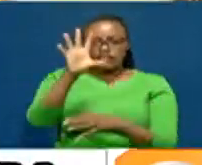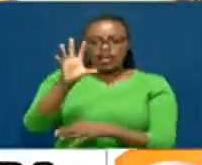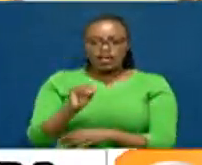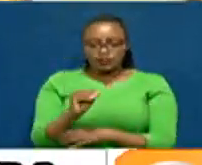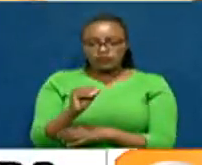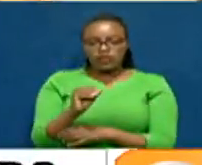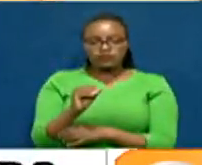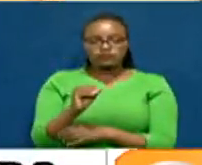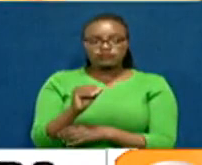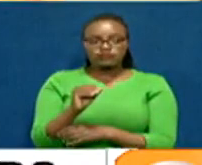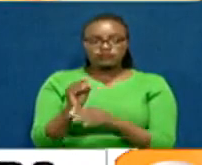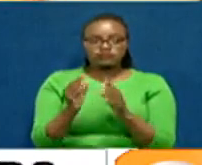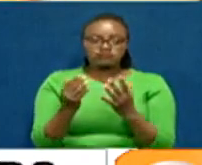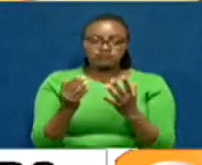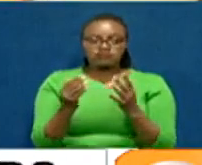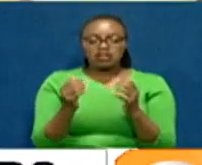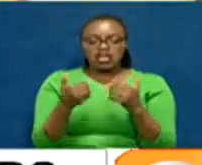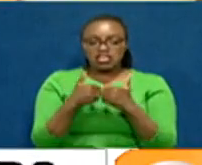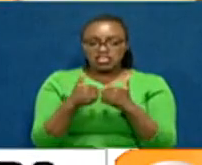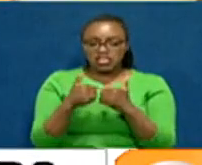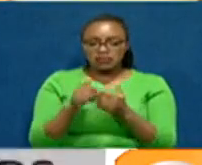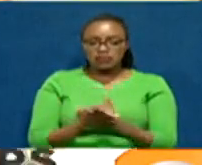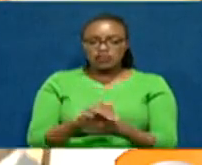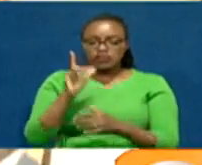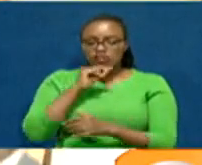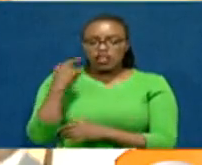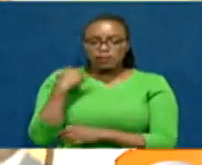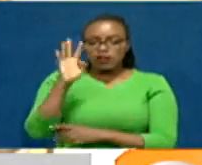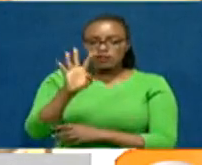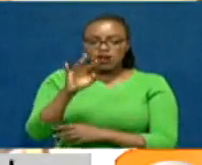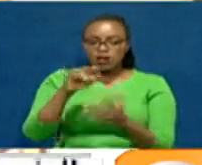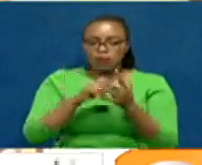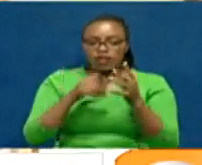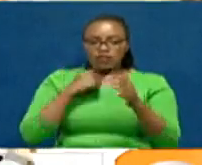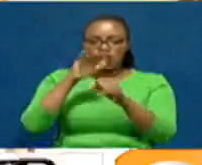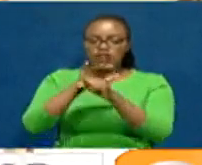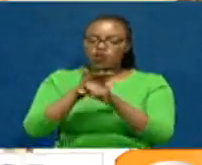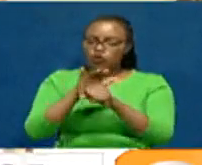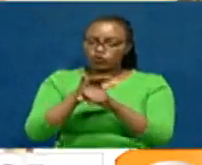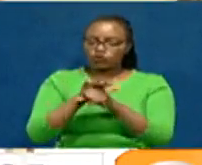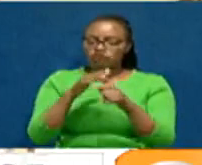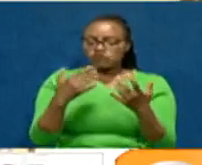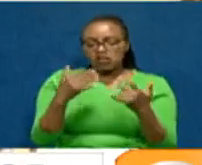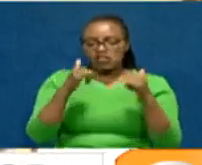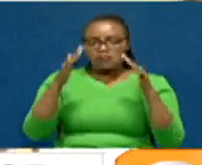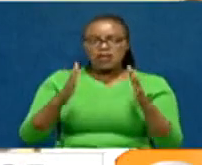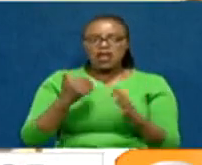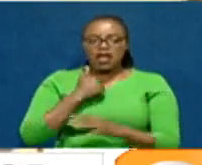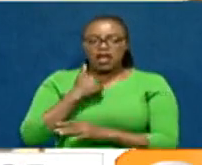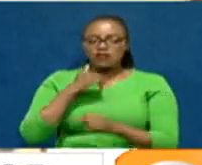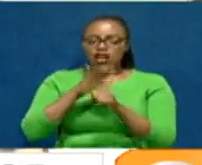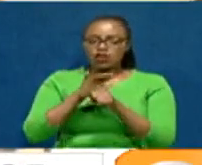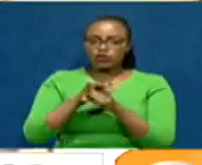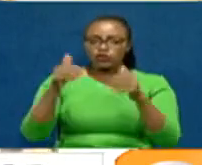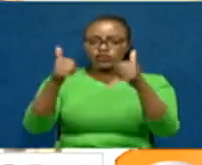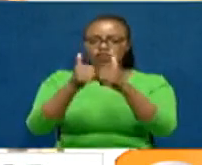event. And so on 24th. And so we have a lot of players again to... We have a lot of